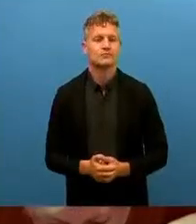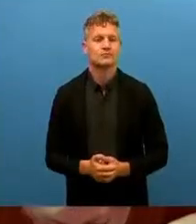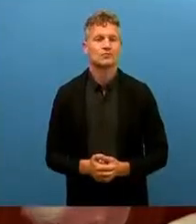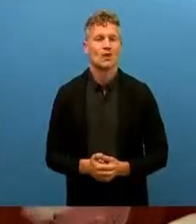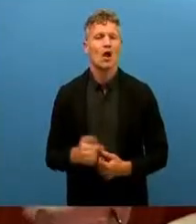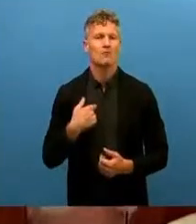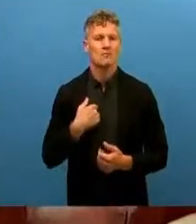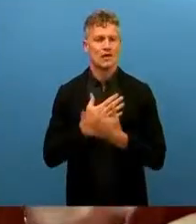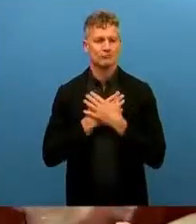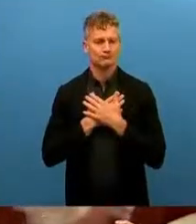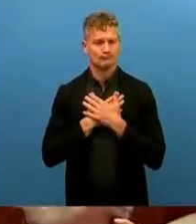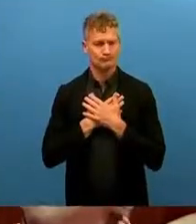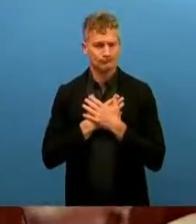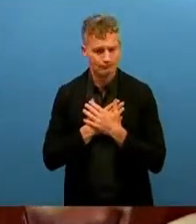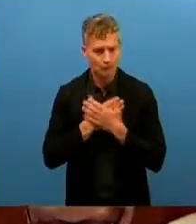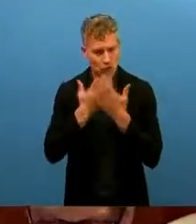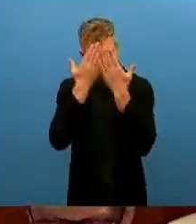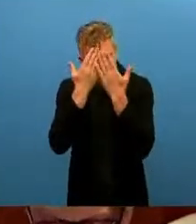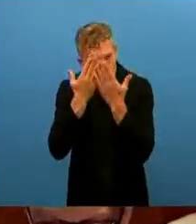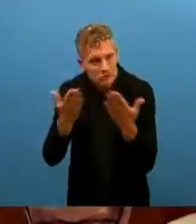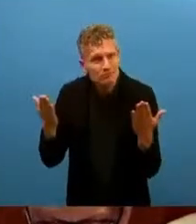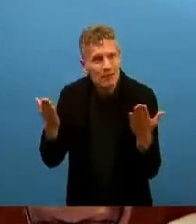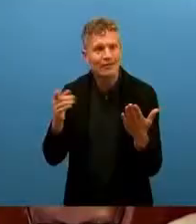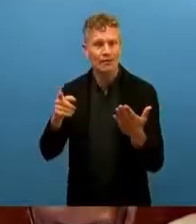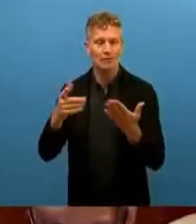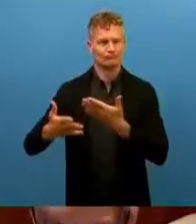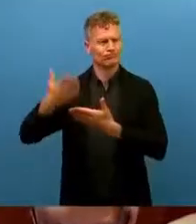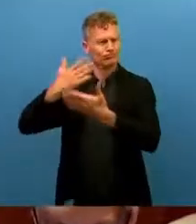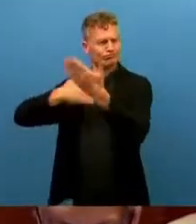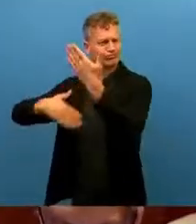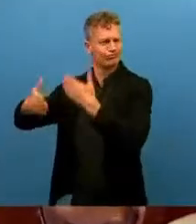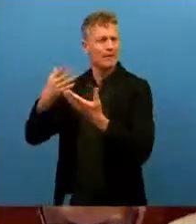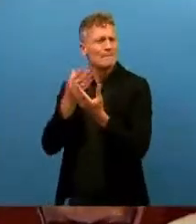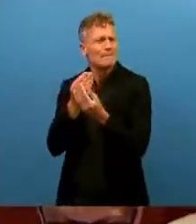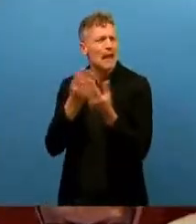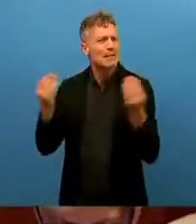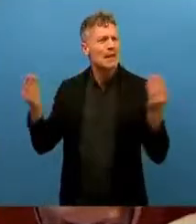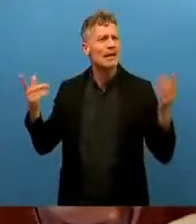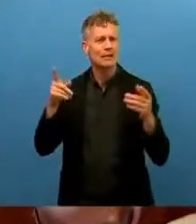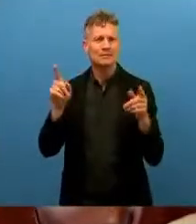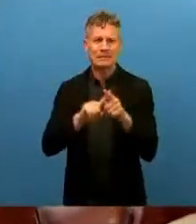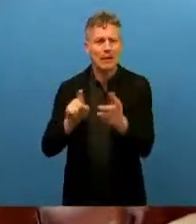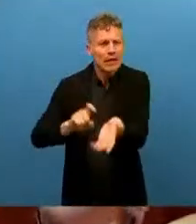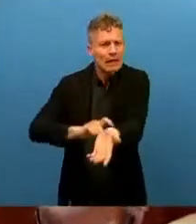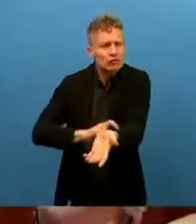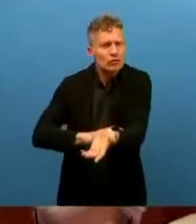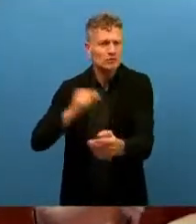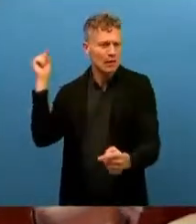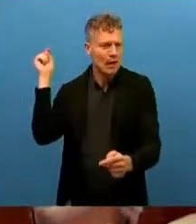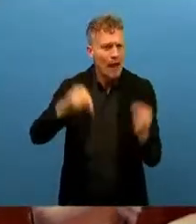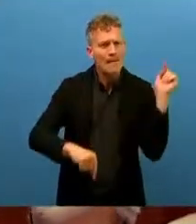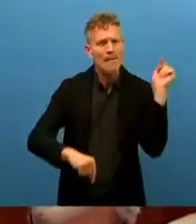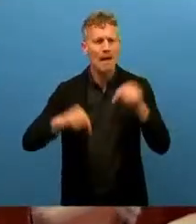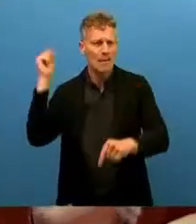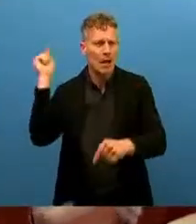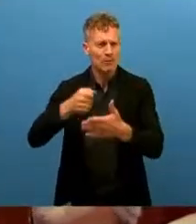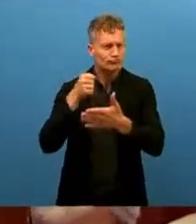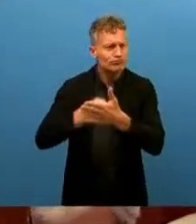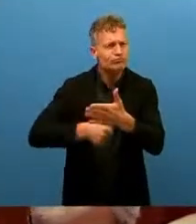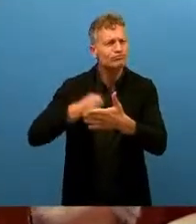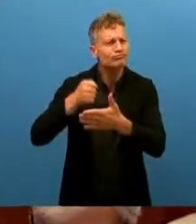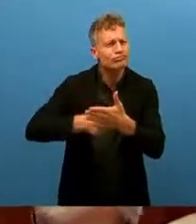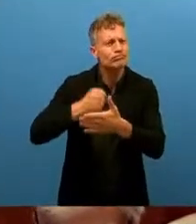be heard at the national and international forum. My deepest appreciation to the expert mechanism for